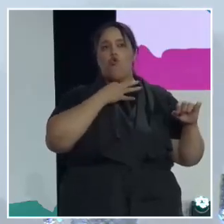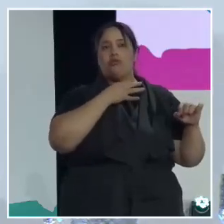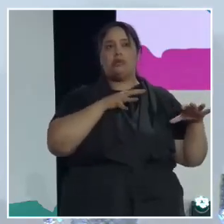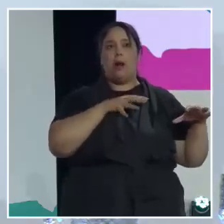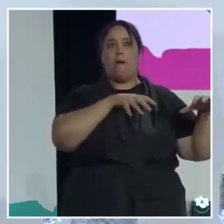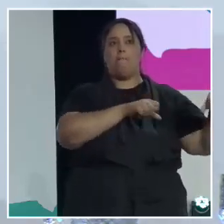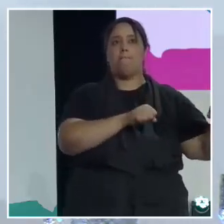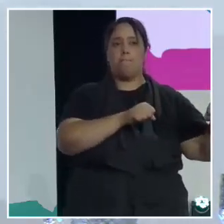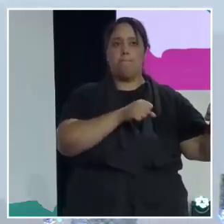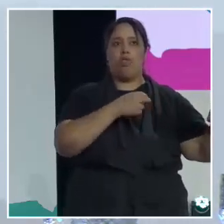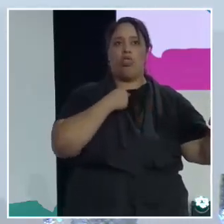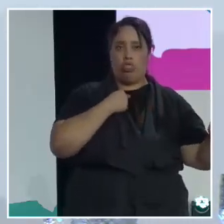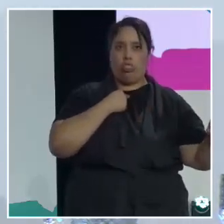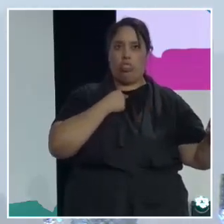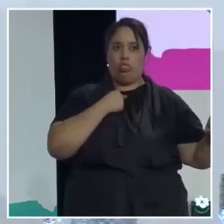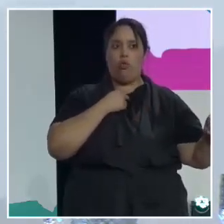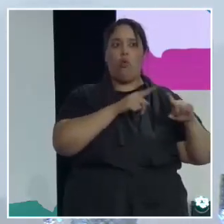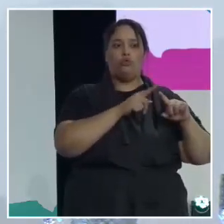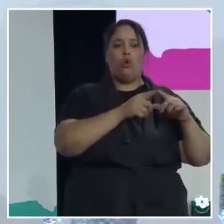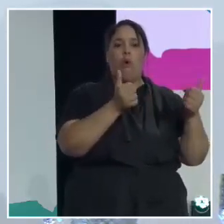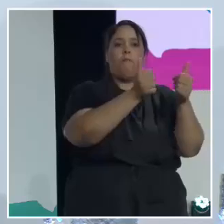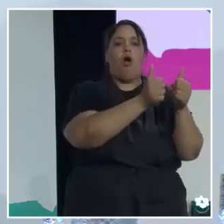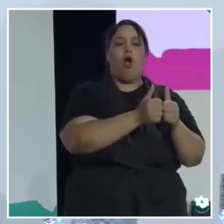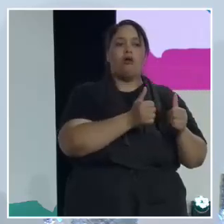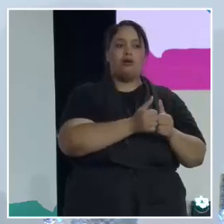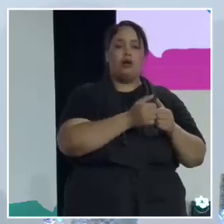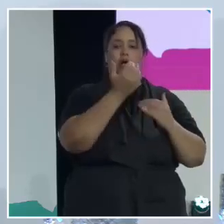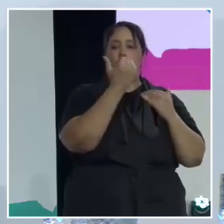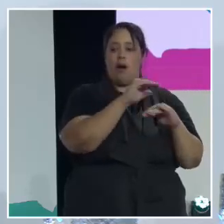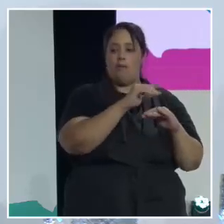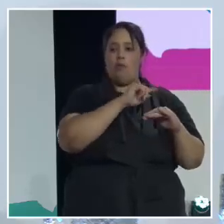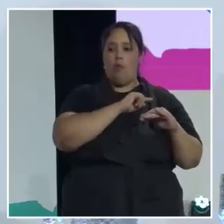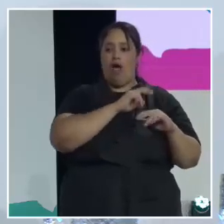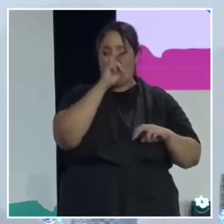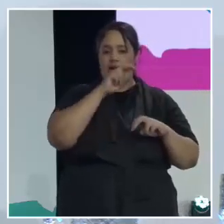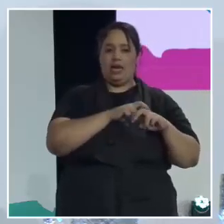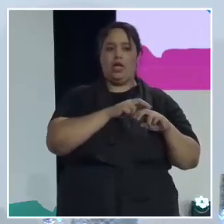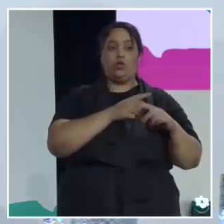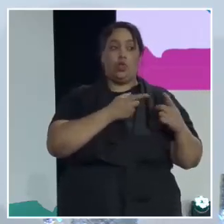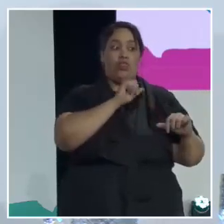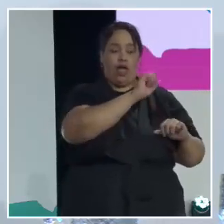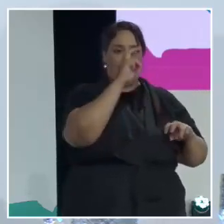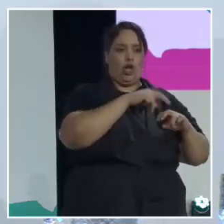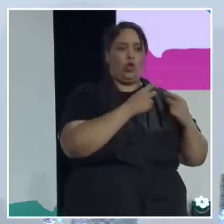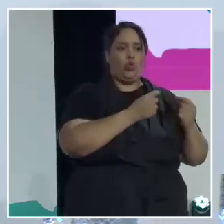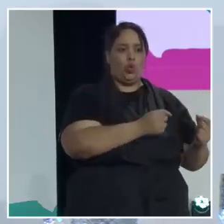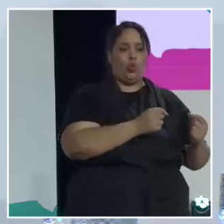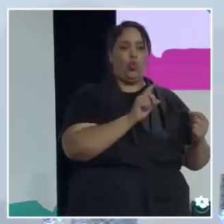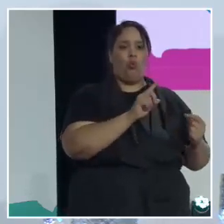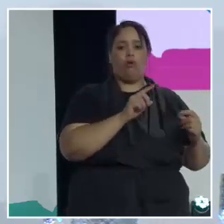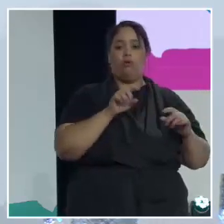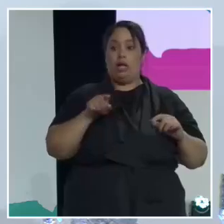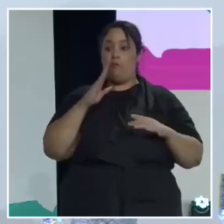that's part of the rule of the game, because they are supposed to do what the private sector will not do. and to bring